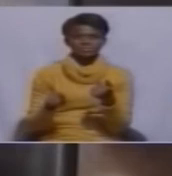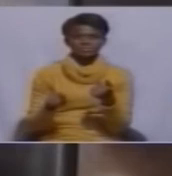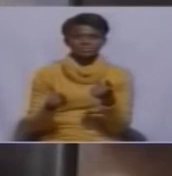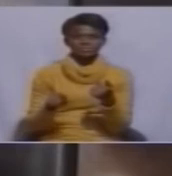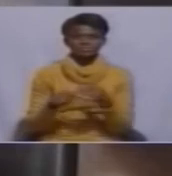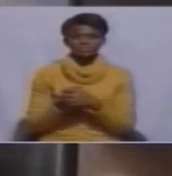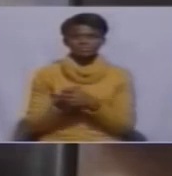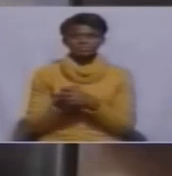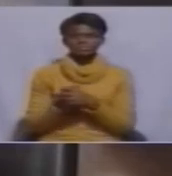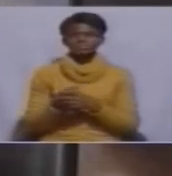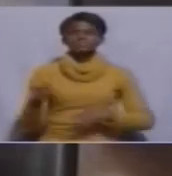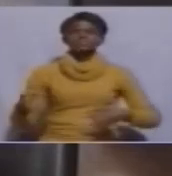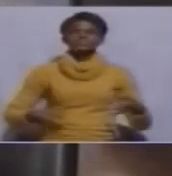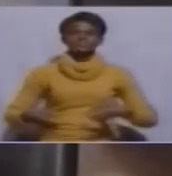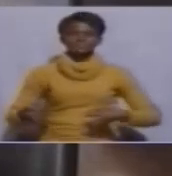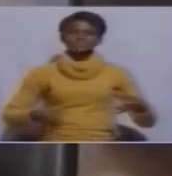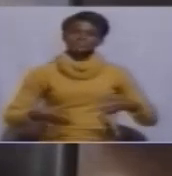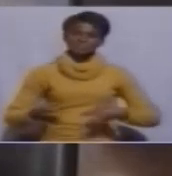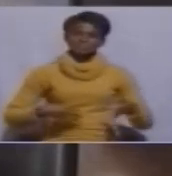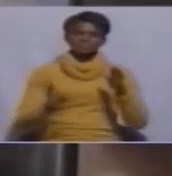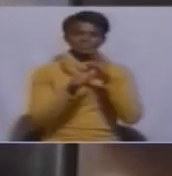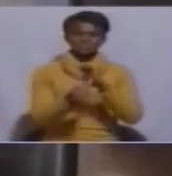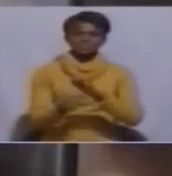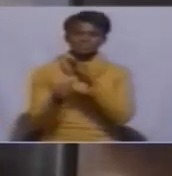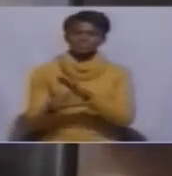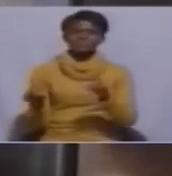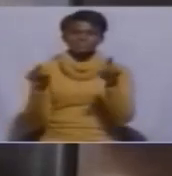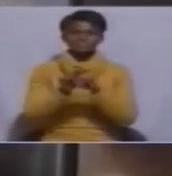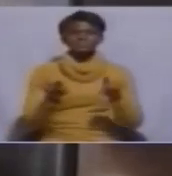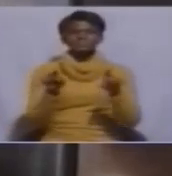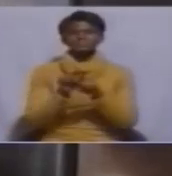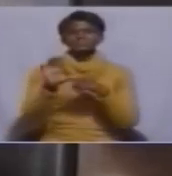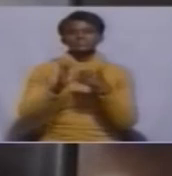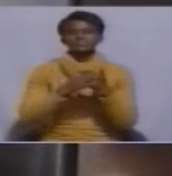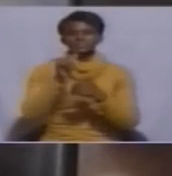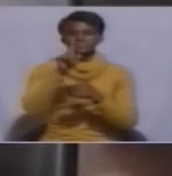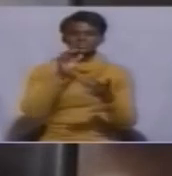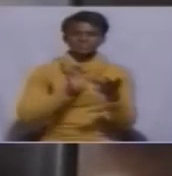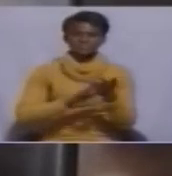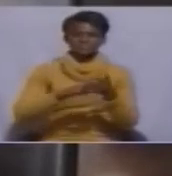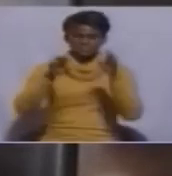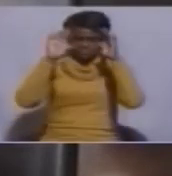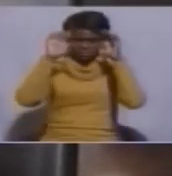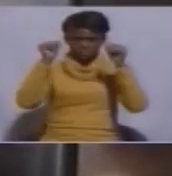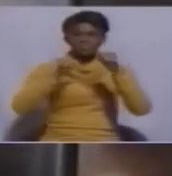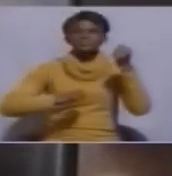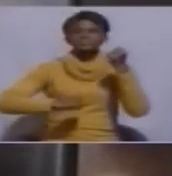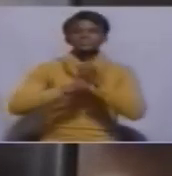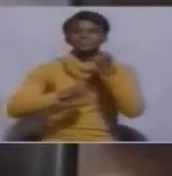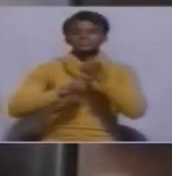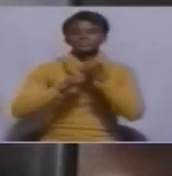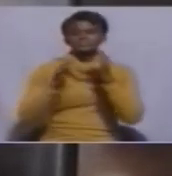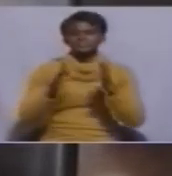this complaint about discrimination, it also comes back again when you talk of 1,000 threshold for presidential supporters.